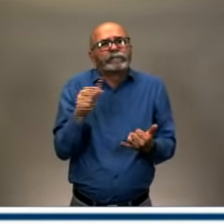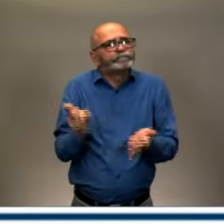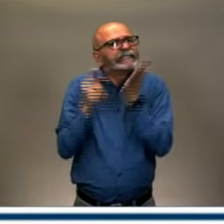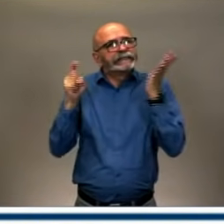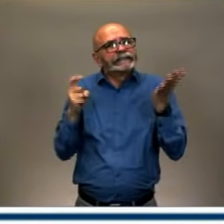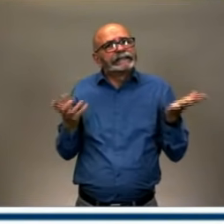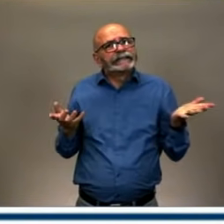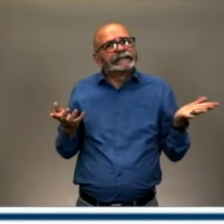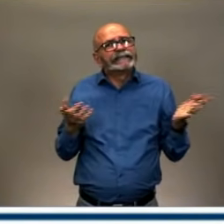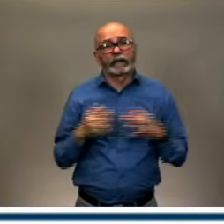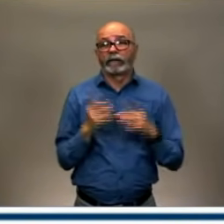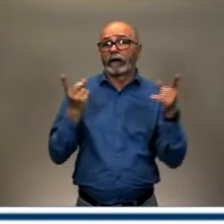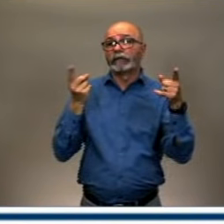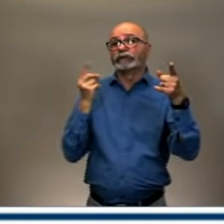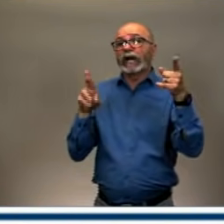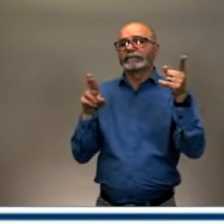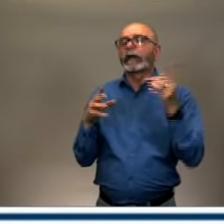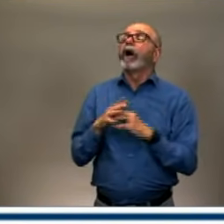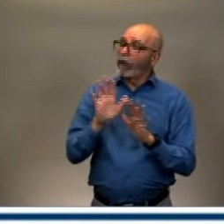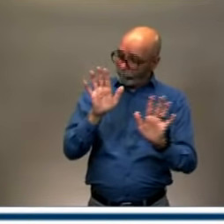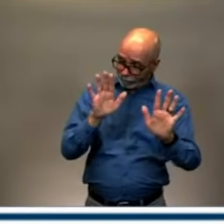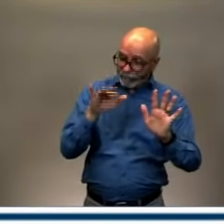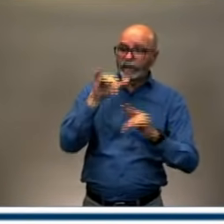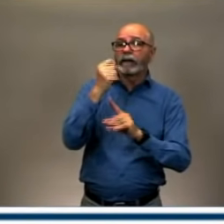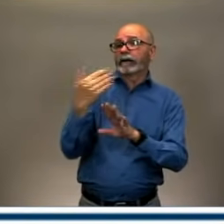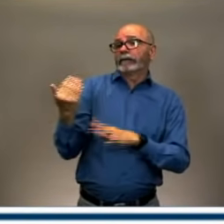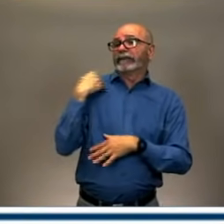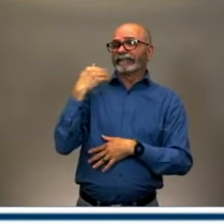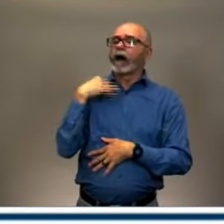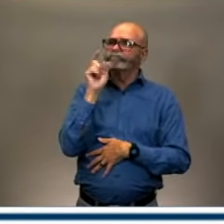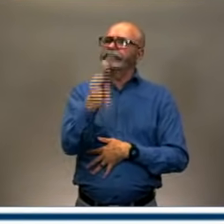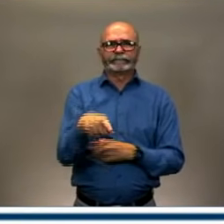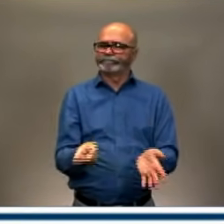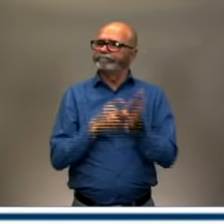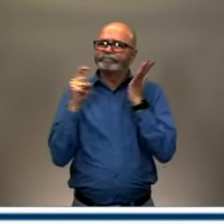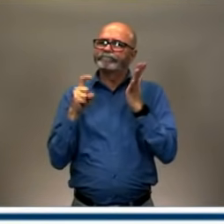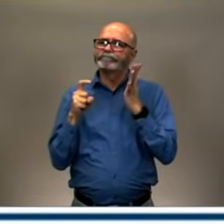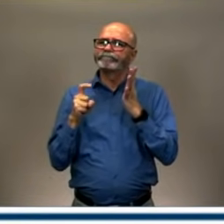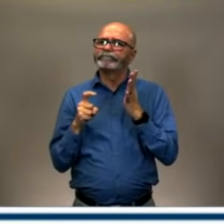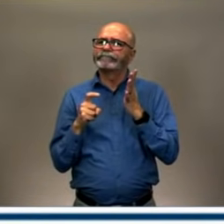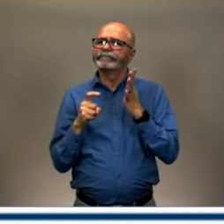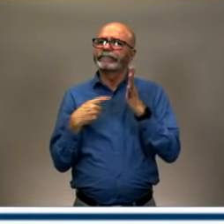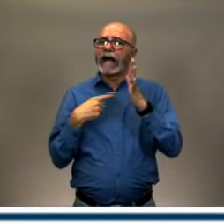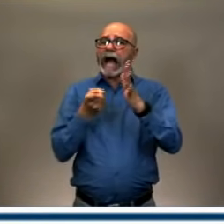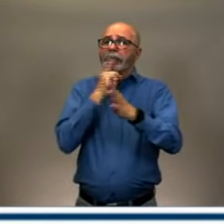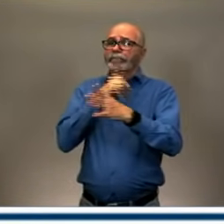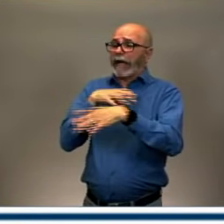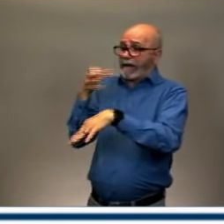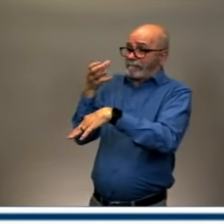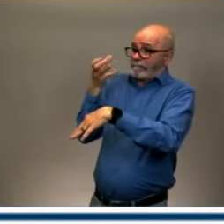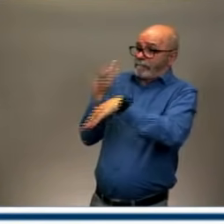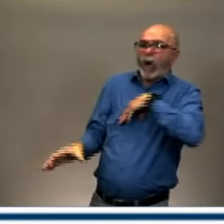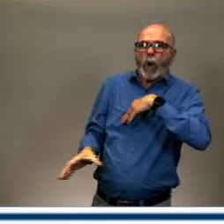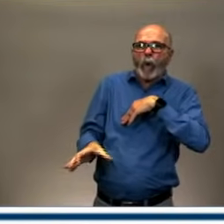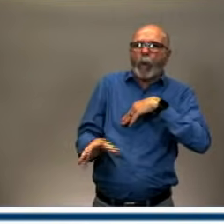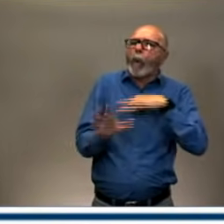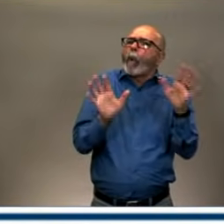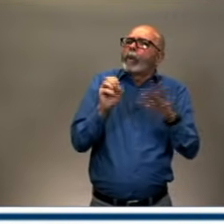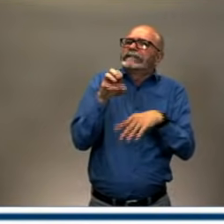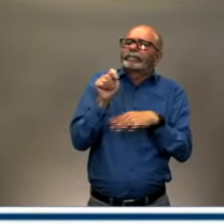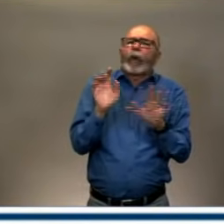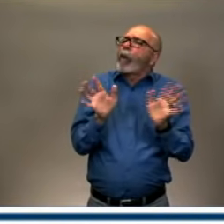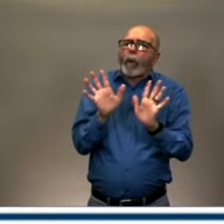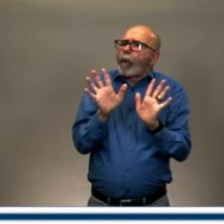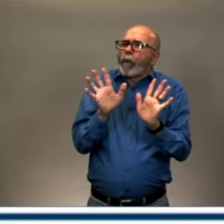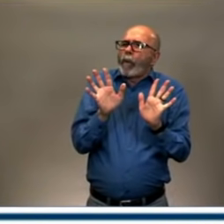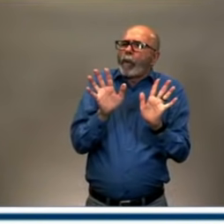two things, it was mandatory in name only. We really had no way to enforce that, no way to ensure that it was happening. So as we talked